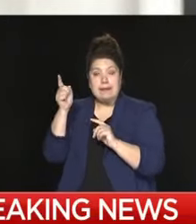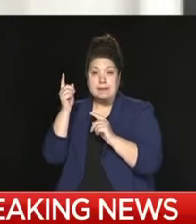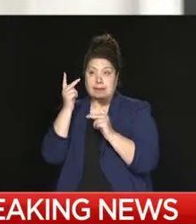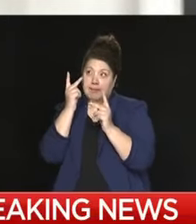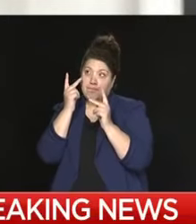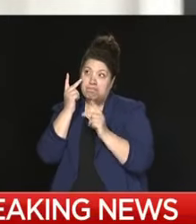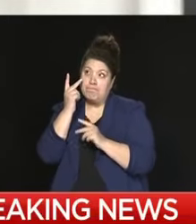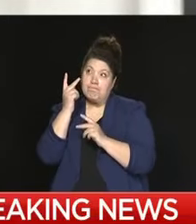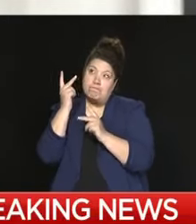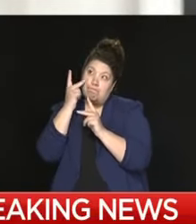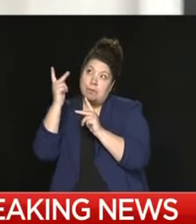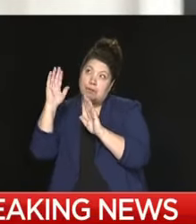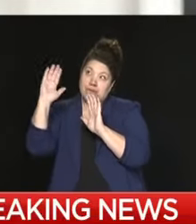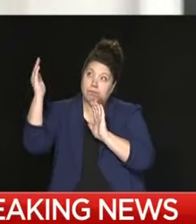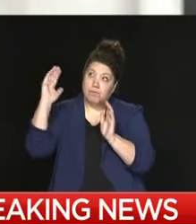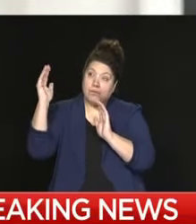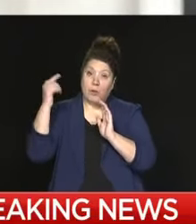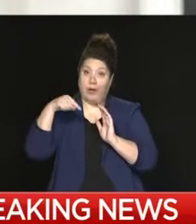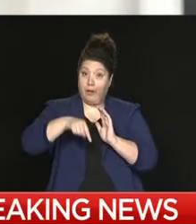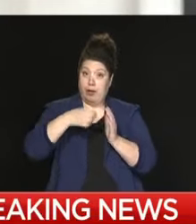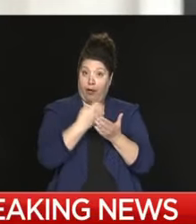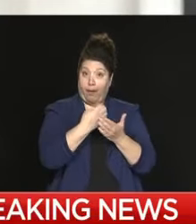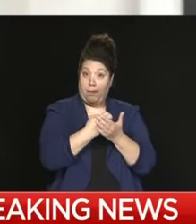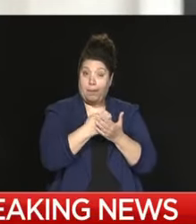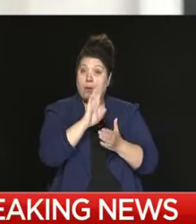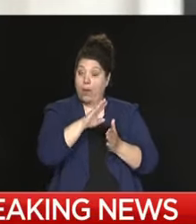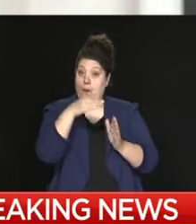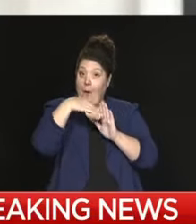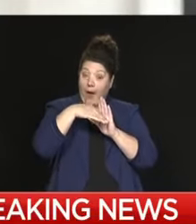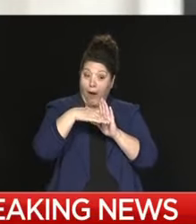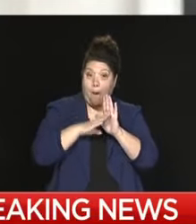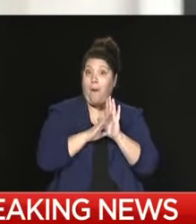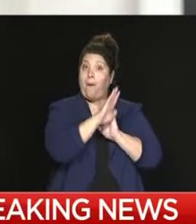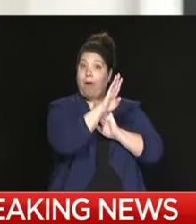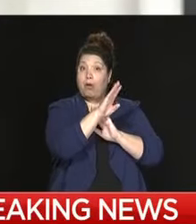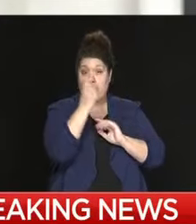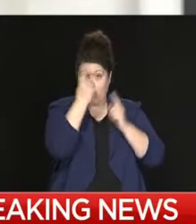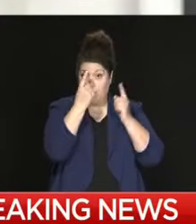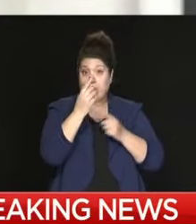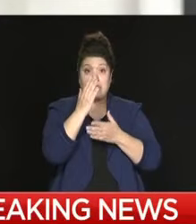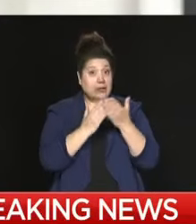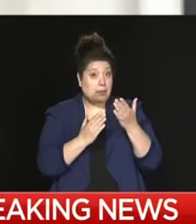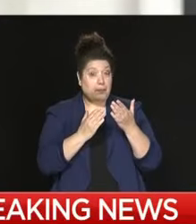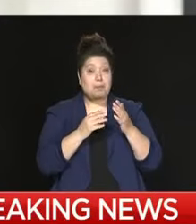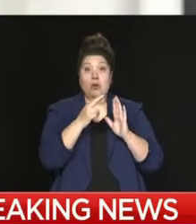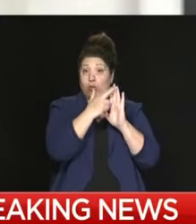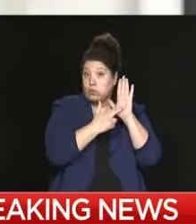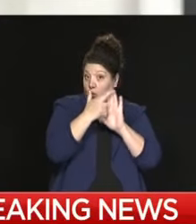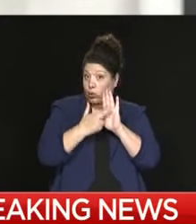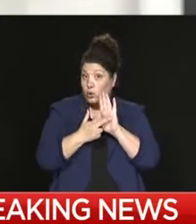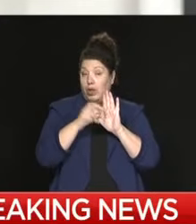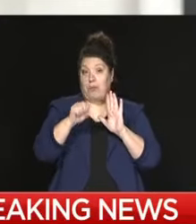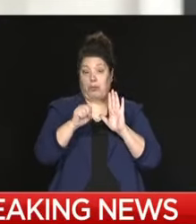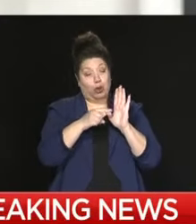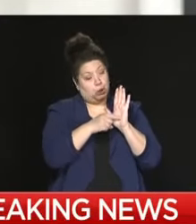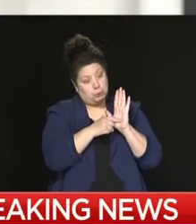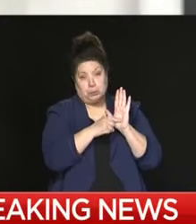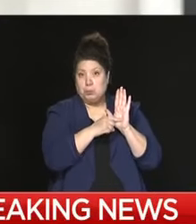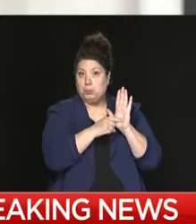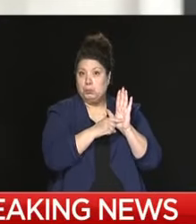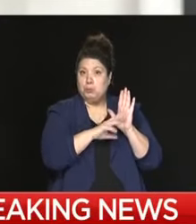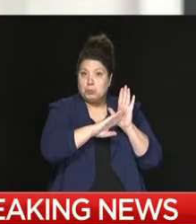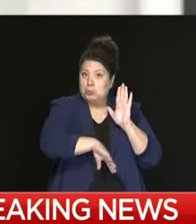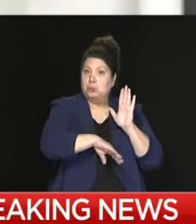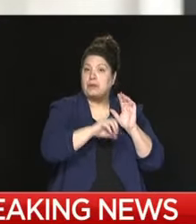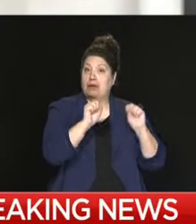we reopen the economy, how it happens gradually, whether there is a scaling down of certain measures, whether certain